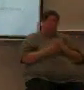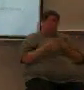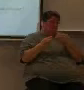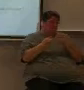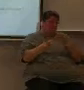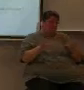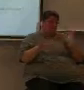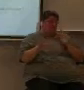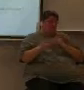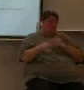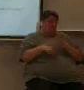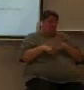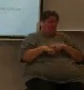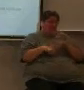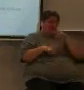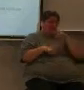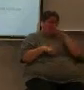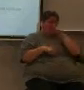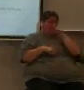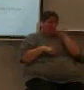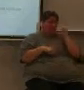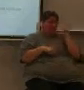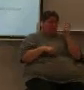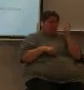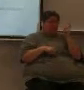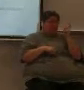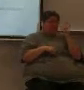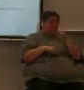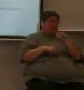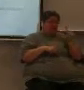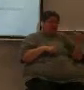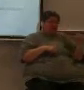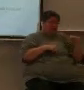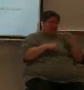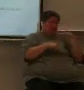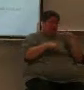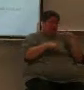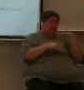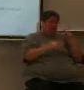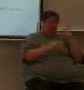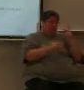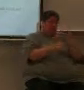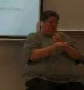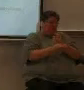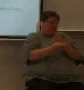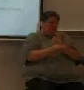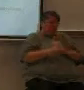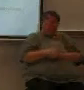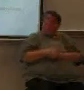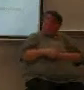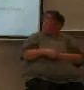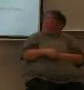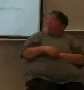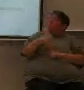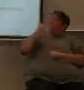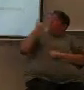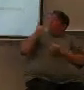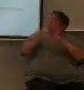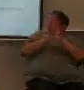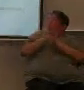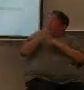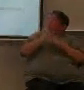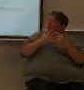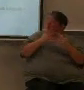why water solubility and lipid solubility is important on different organic components in fish and mollusks.